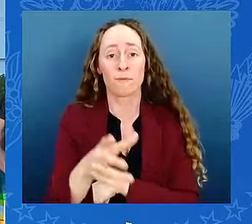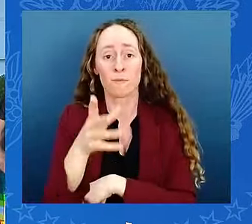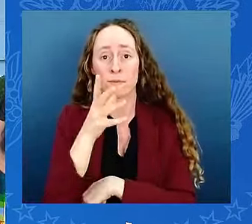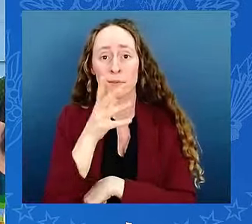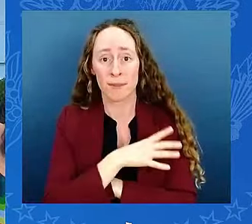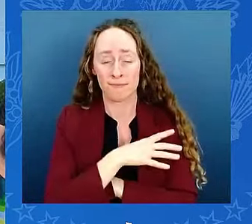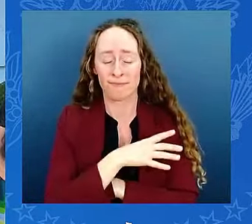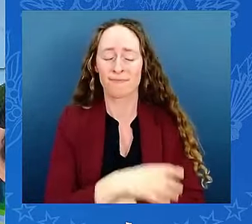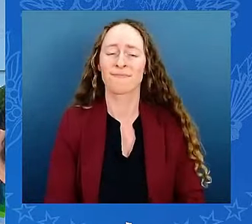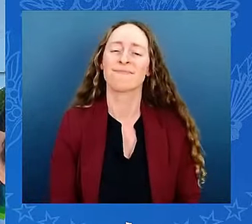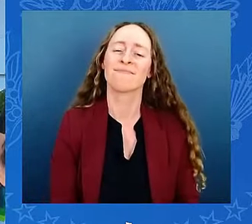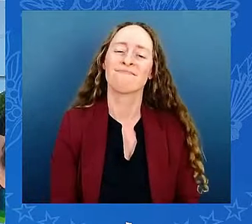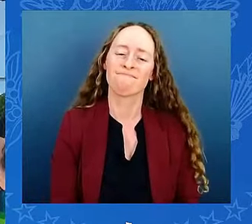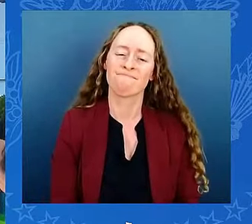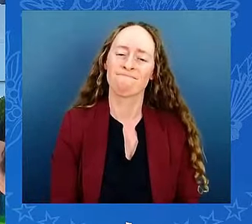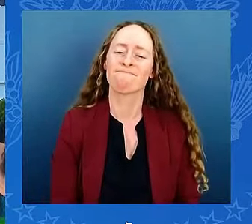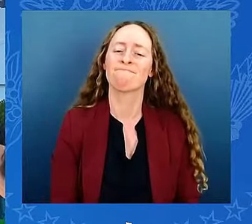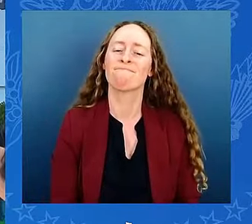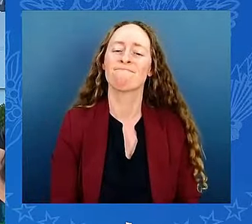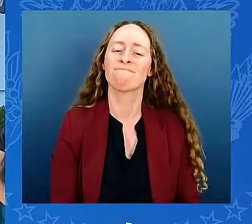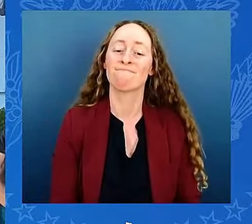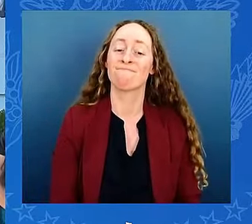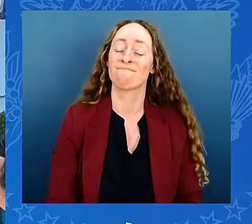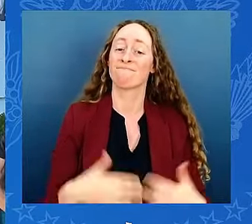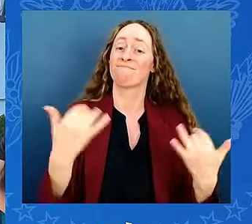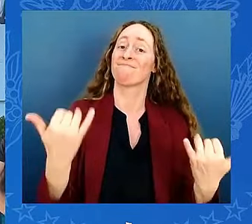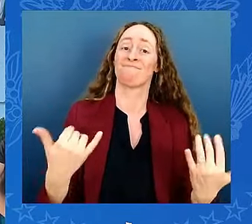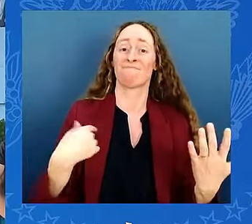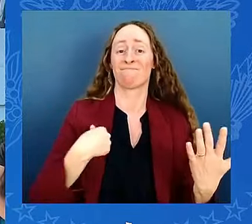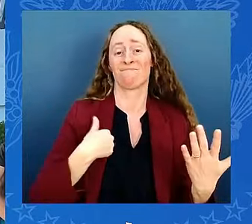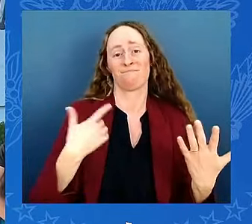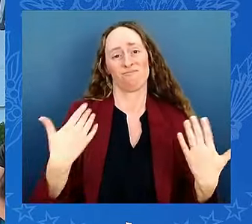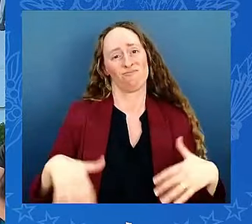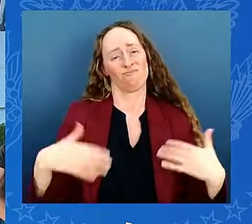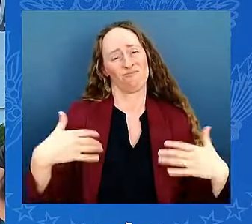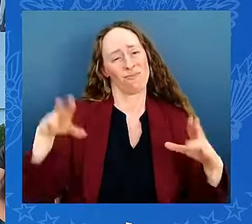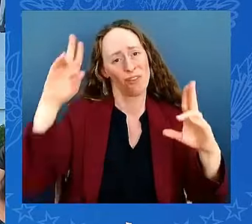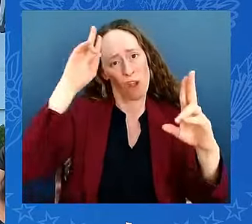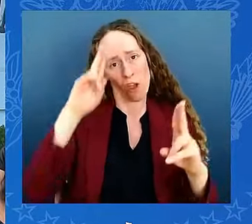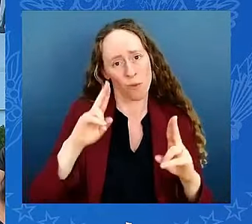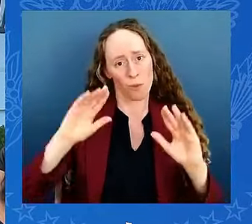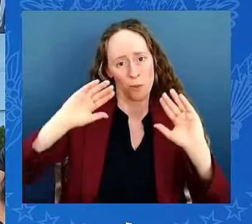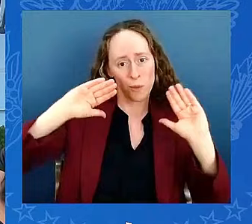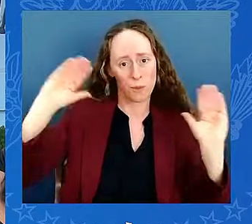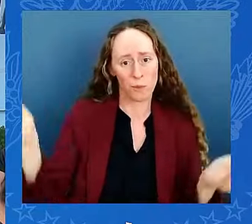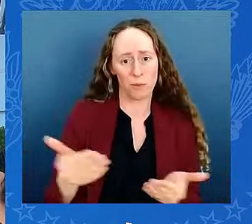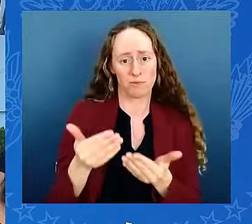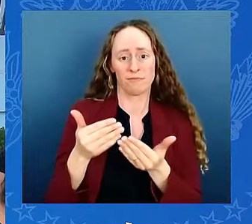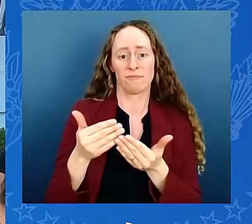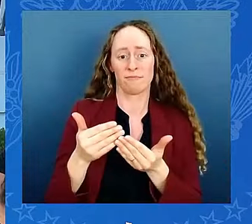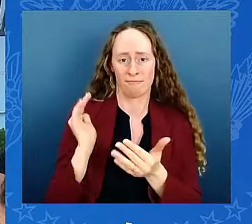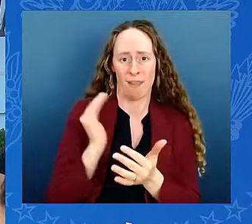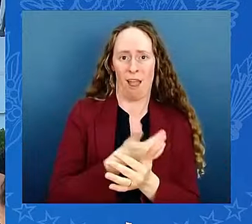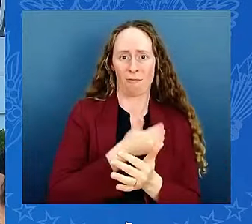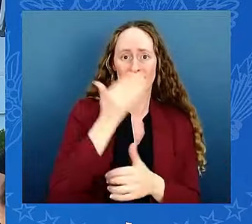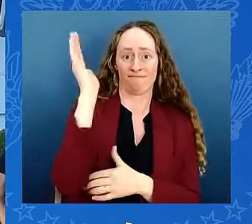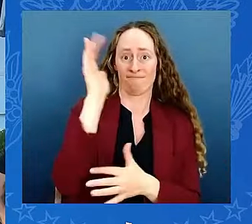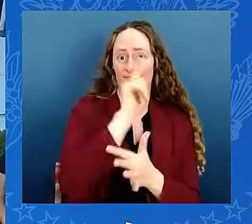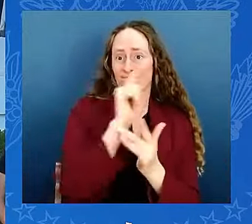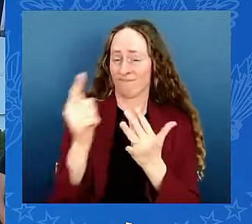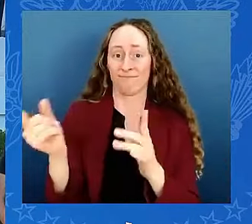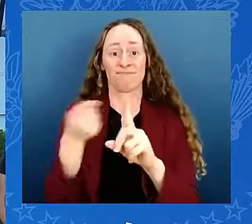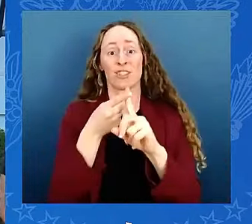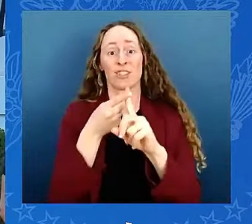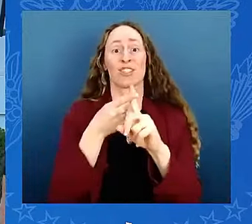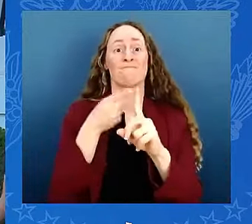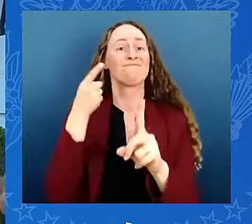Now, I have the great honor of introducing the first of our incredible speakers, our nation's poet laureate, Ada Limon.